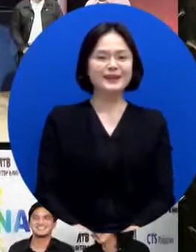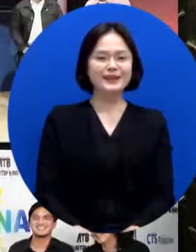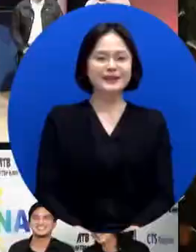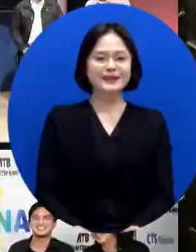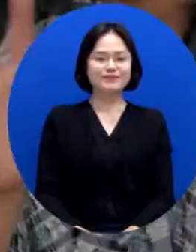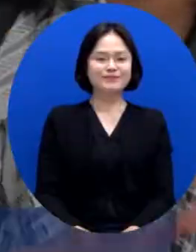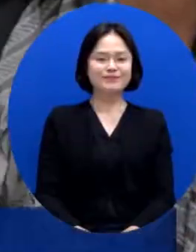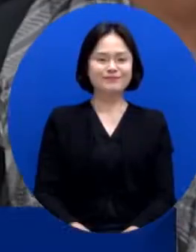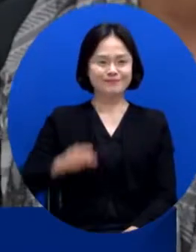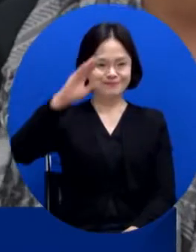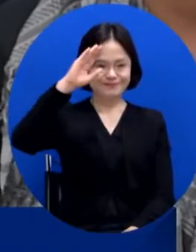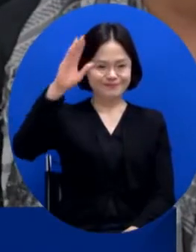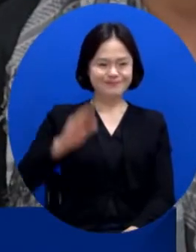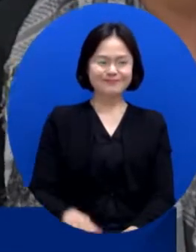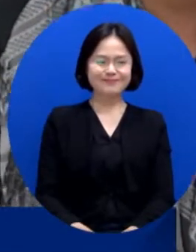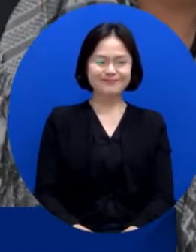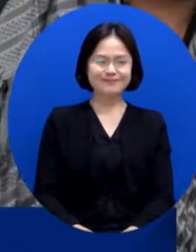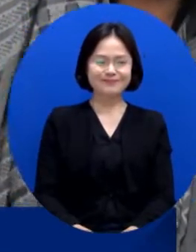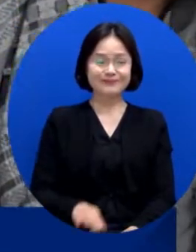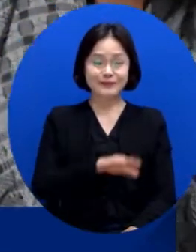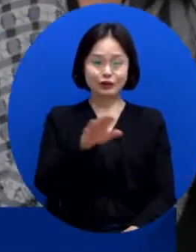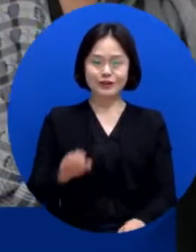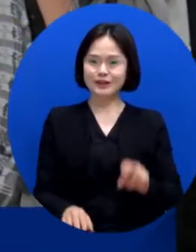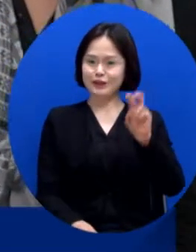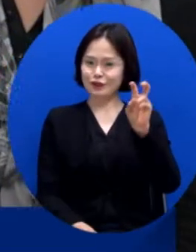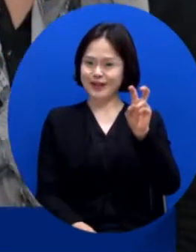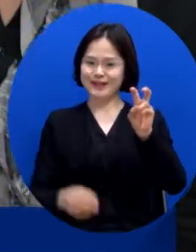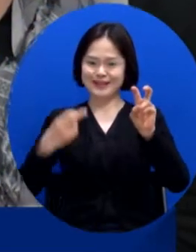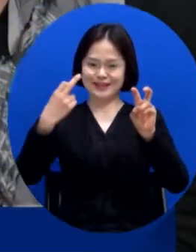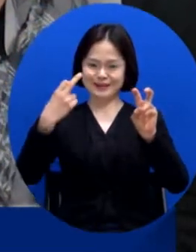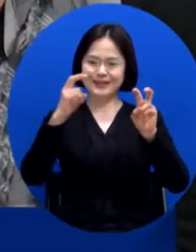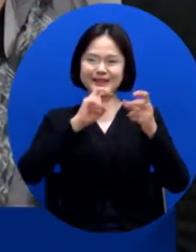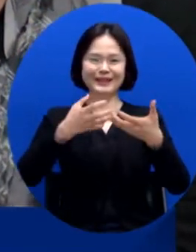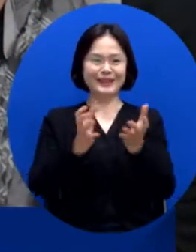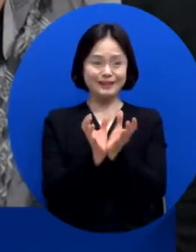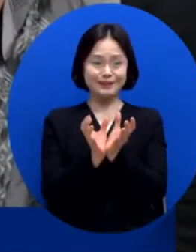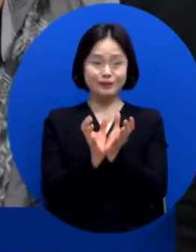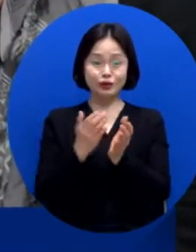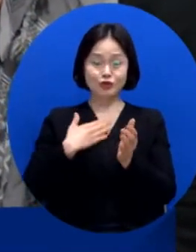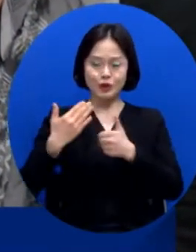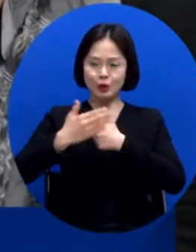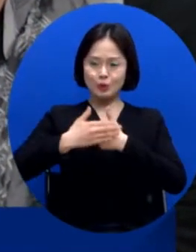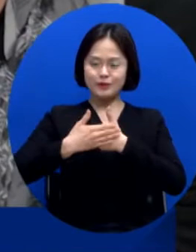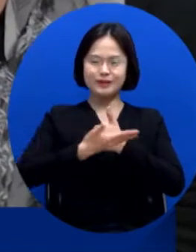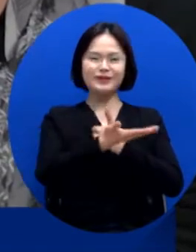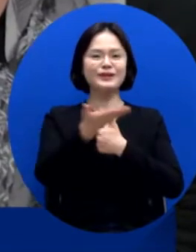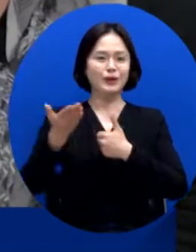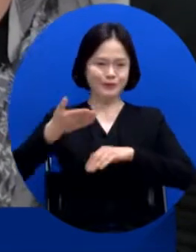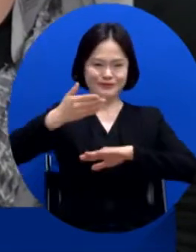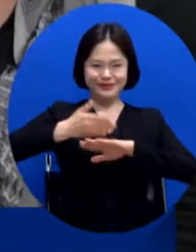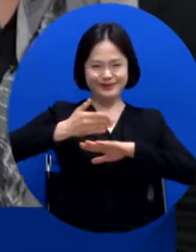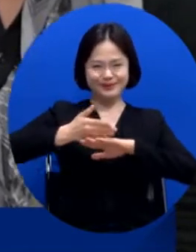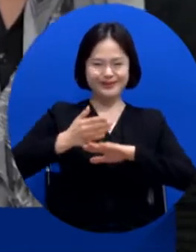Hello, we are 2012 and we would like to thank all the